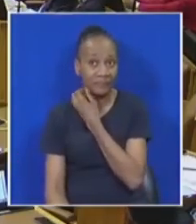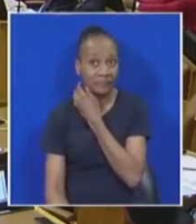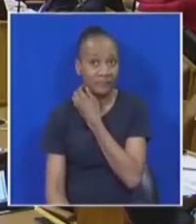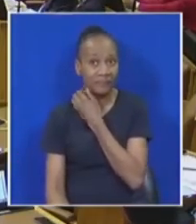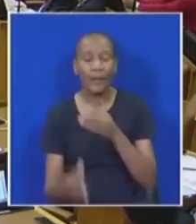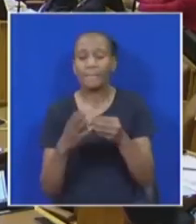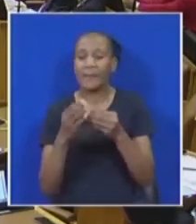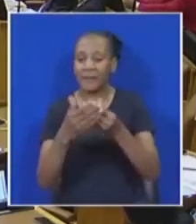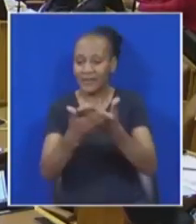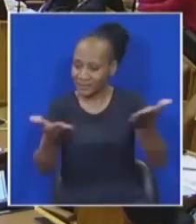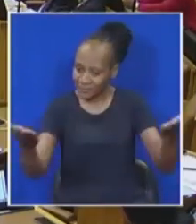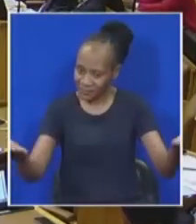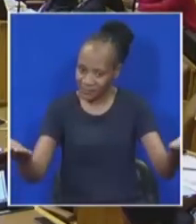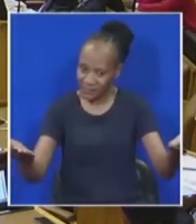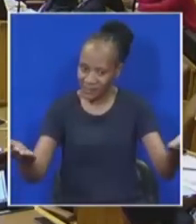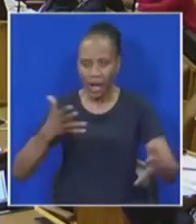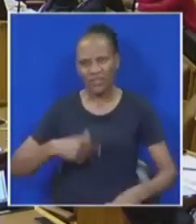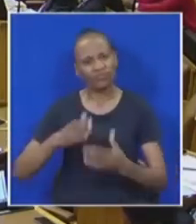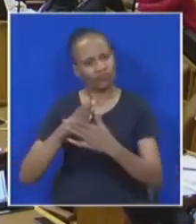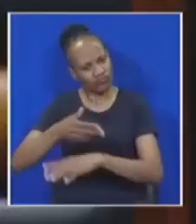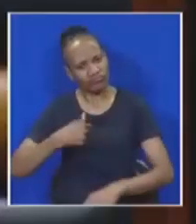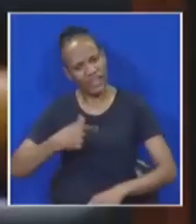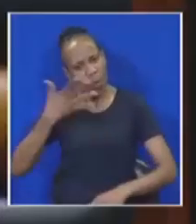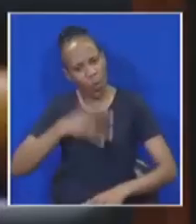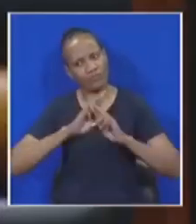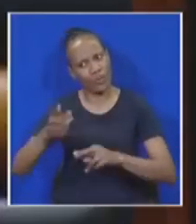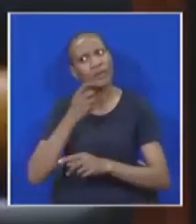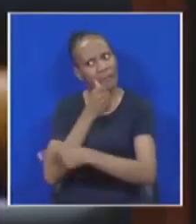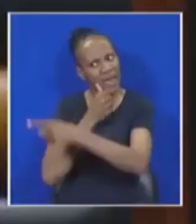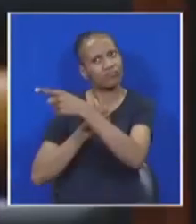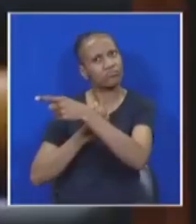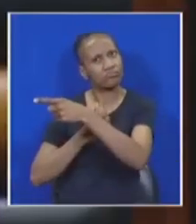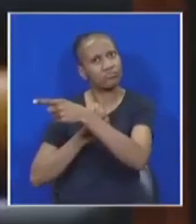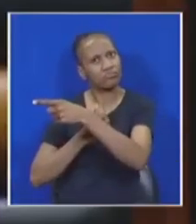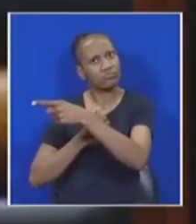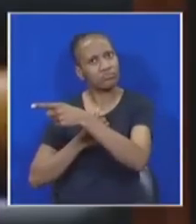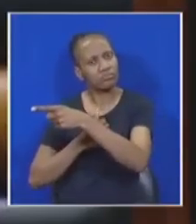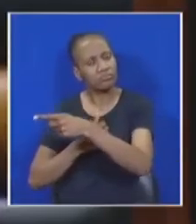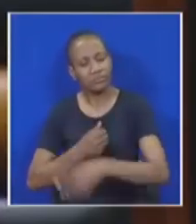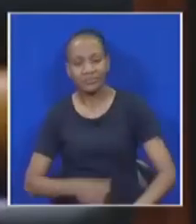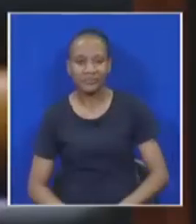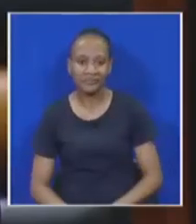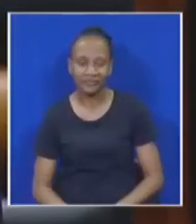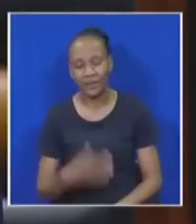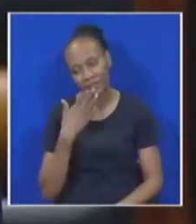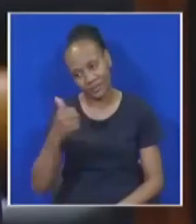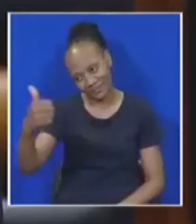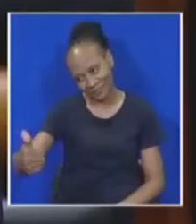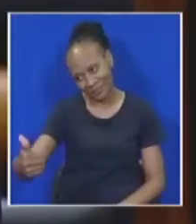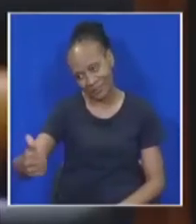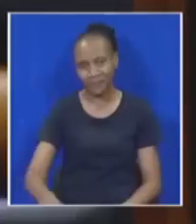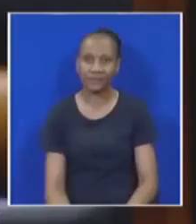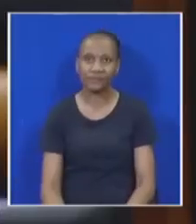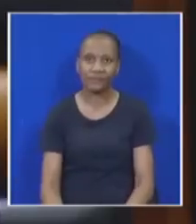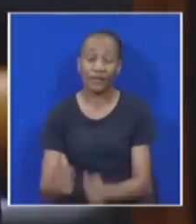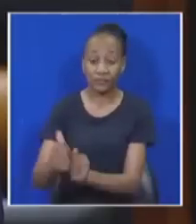Honorable members. Can I respond to that double head honorable, man who doesn't honorable know what he's talking about? No, take your seat, please. Take your seat. Honorable